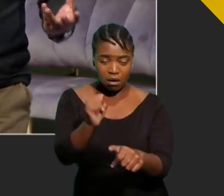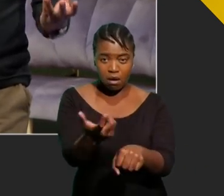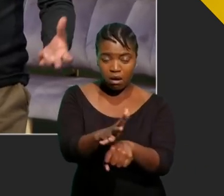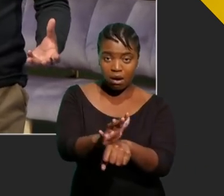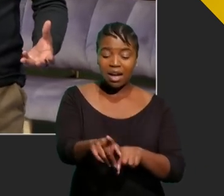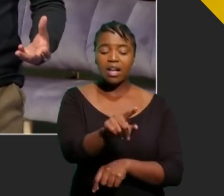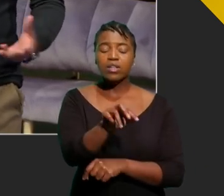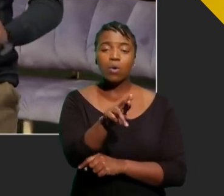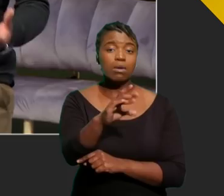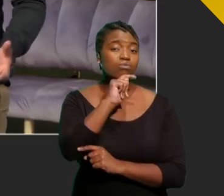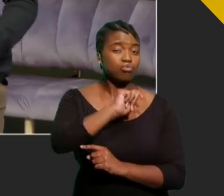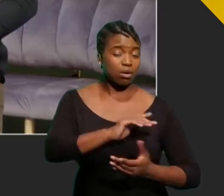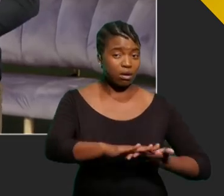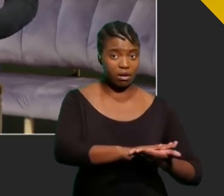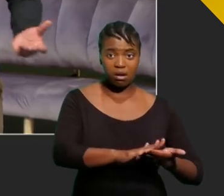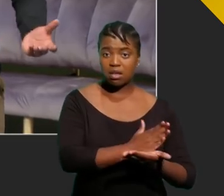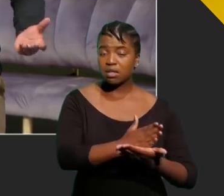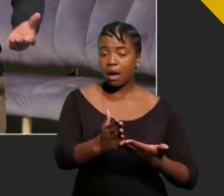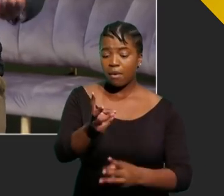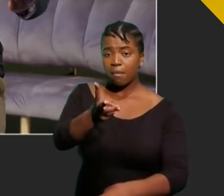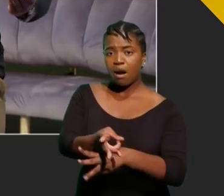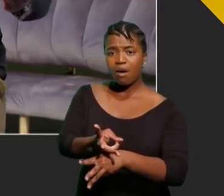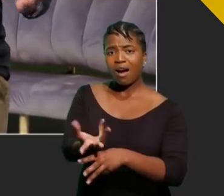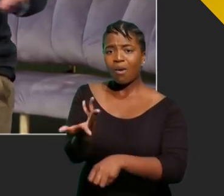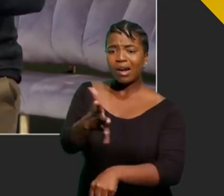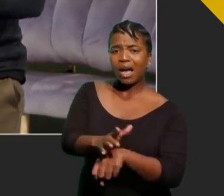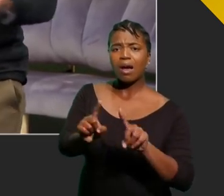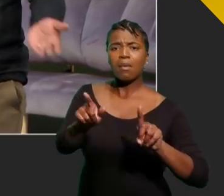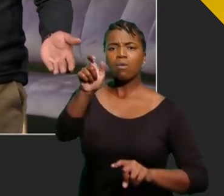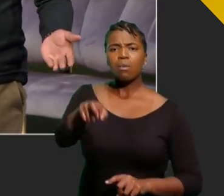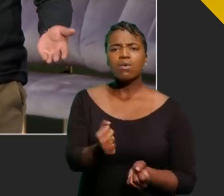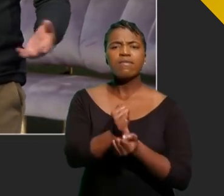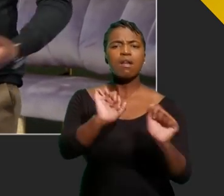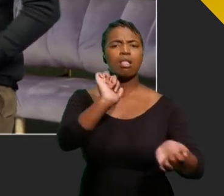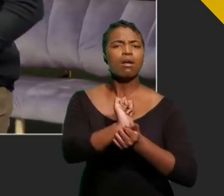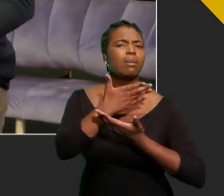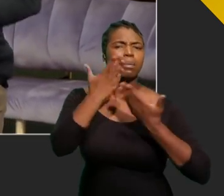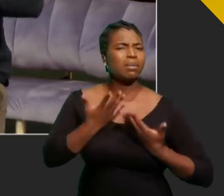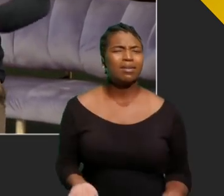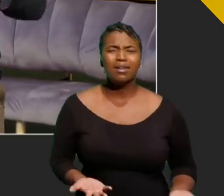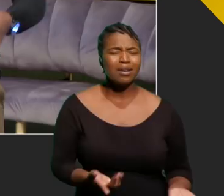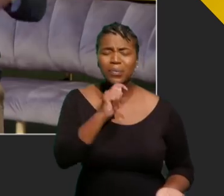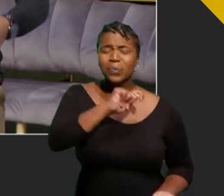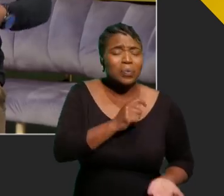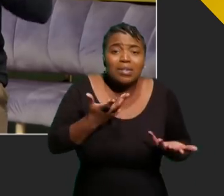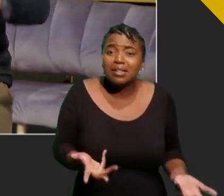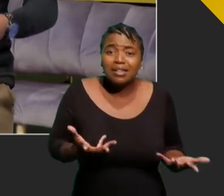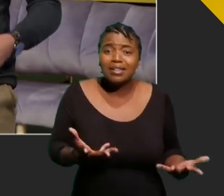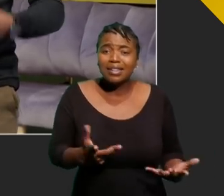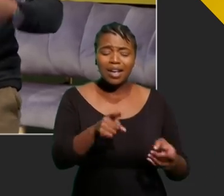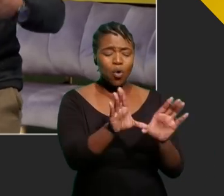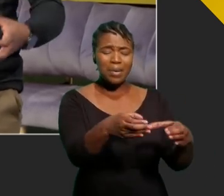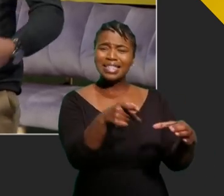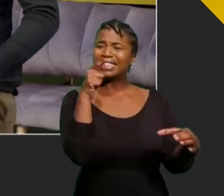did they really reconcile? Omunye umama wakhe, ubaba wakhe washona, kodwa umuntu okhona usahamba emgaqweni ngakubo. So truly, what is the point of the